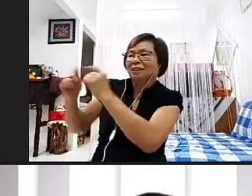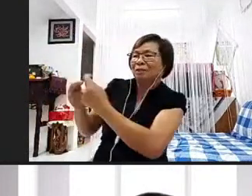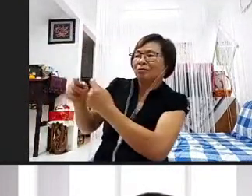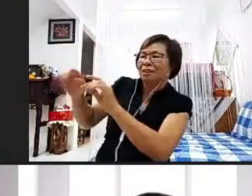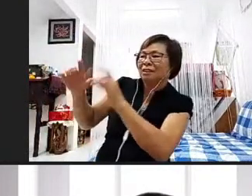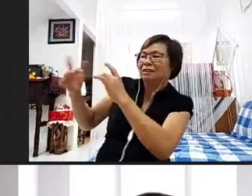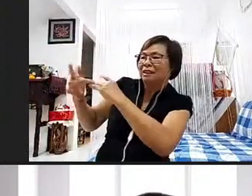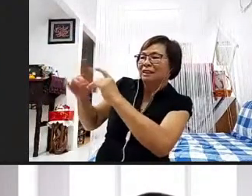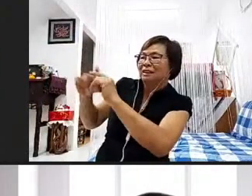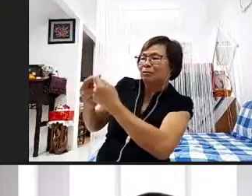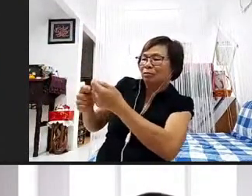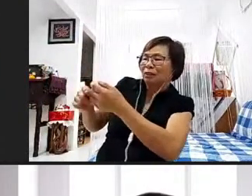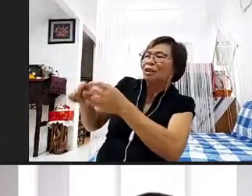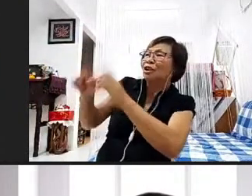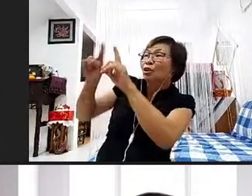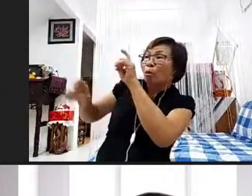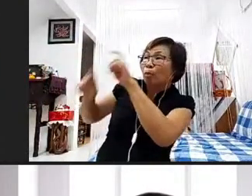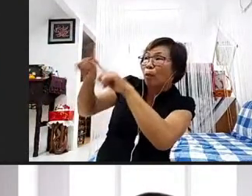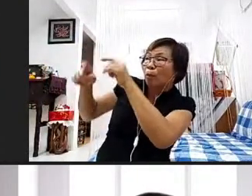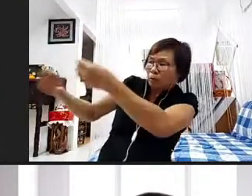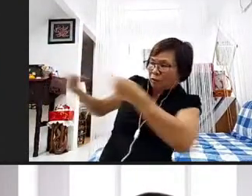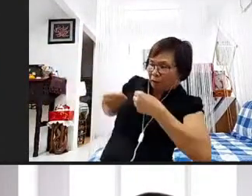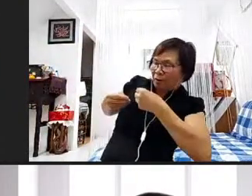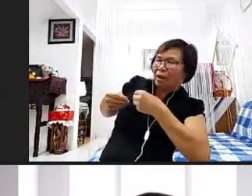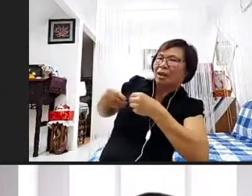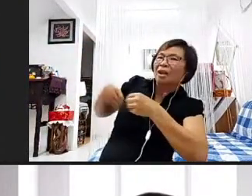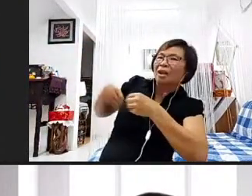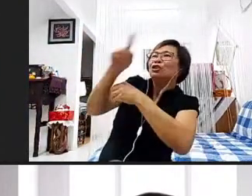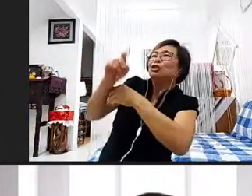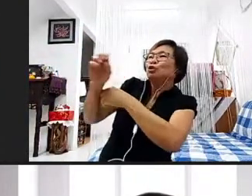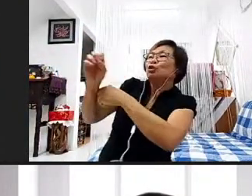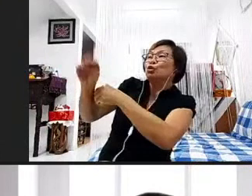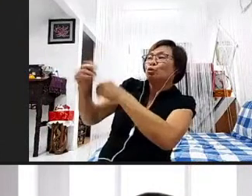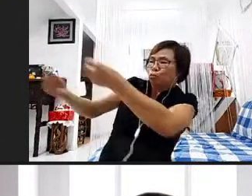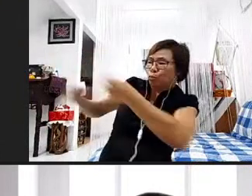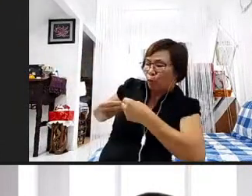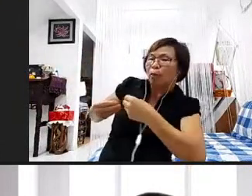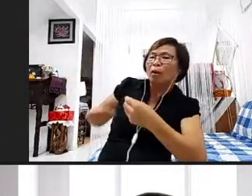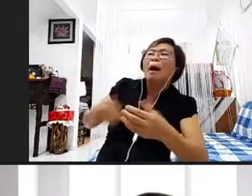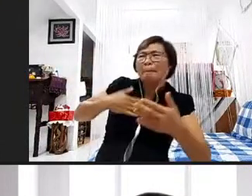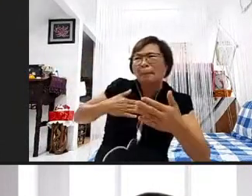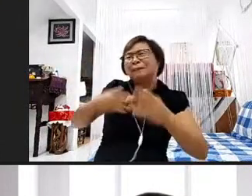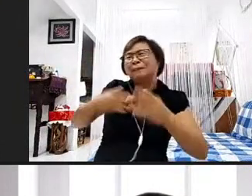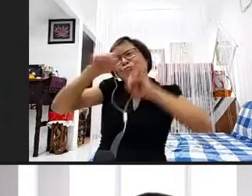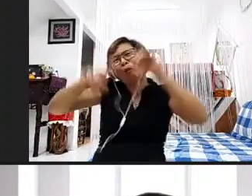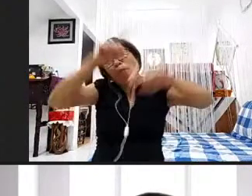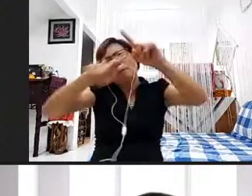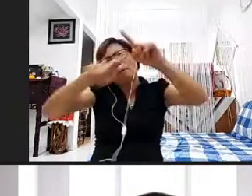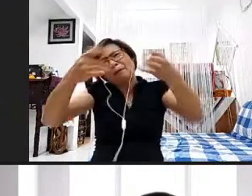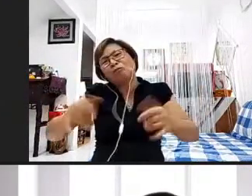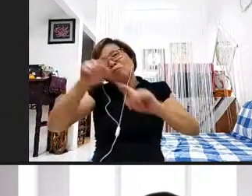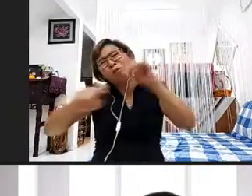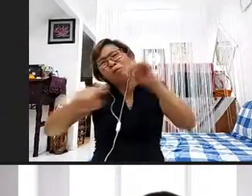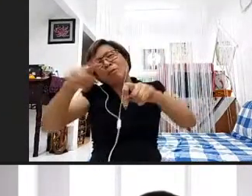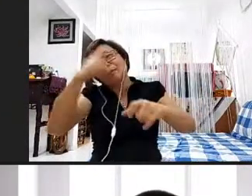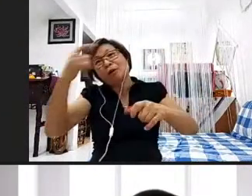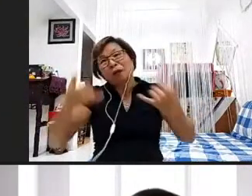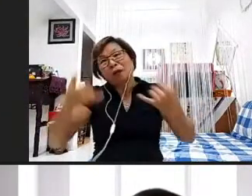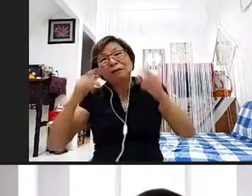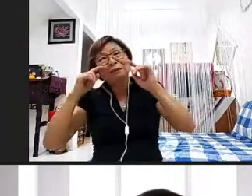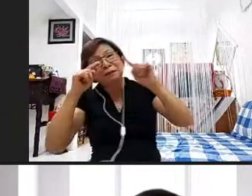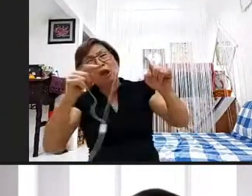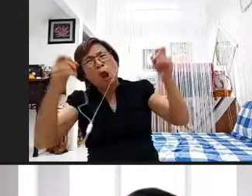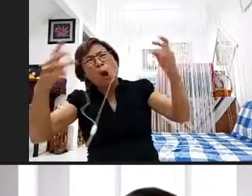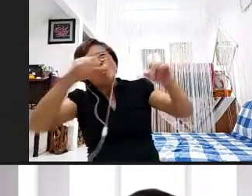get the question to me, yeah, via Zoom. So please pour in all your questions, because I can already see a lot of